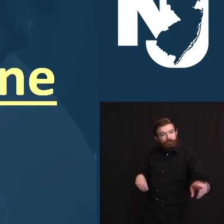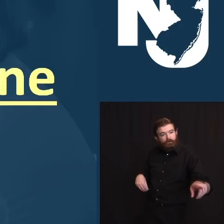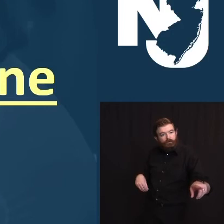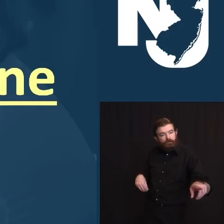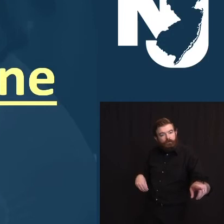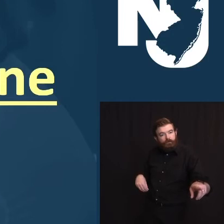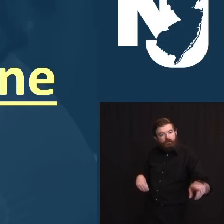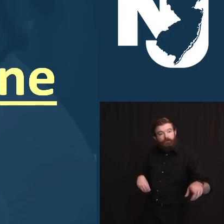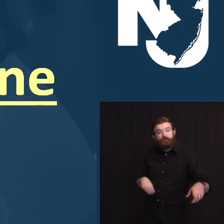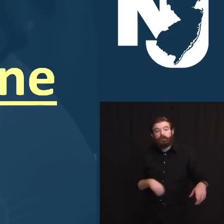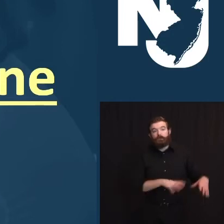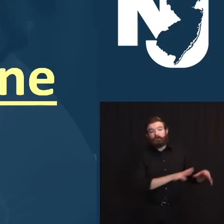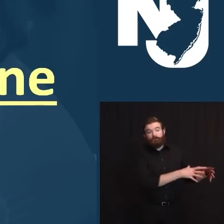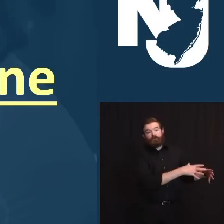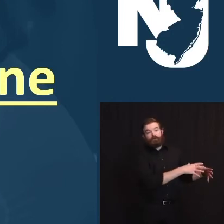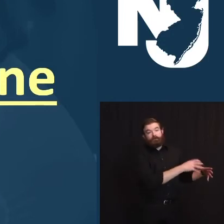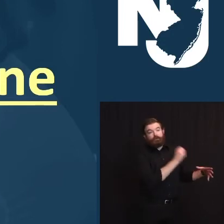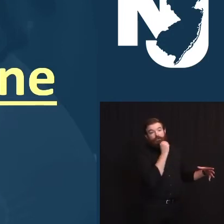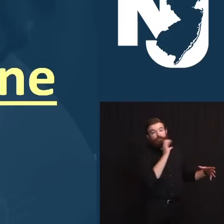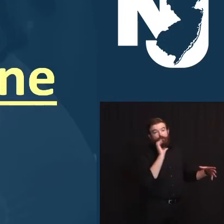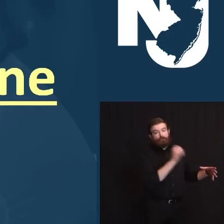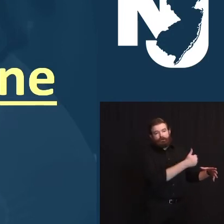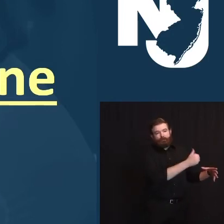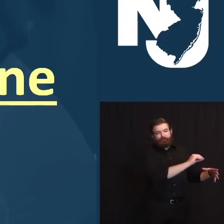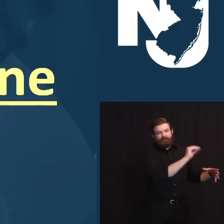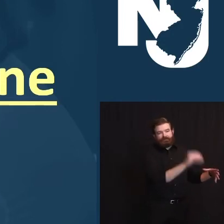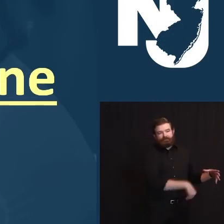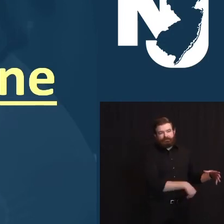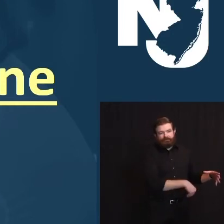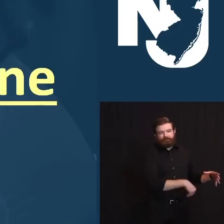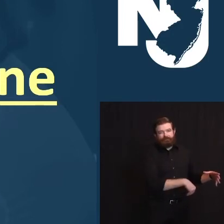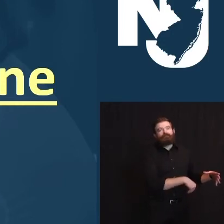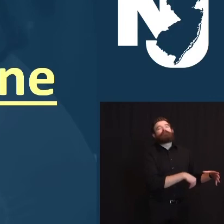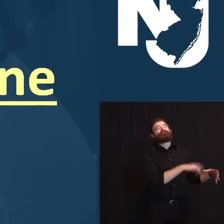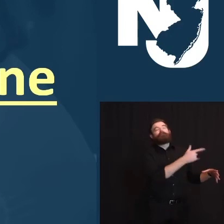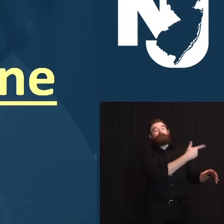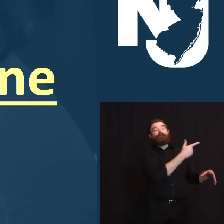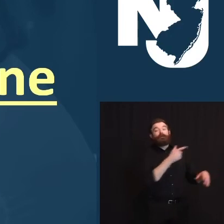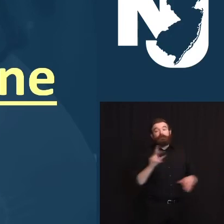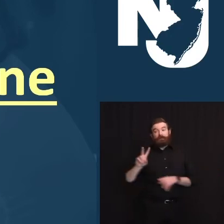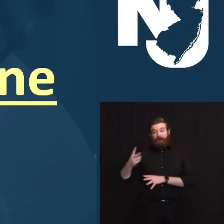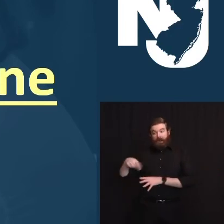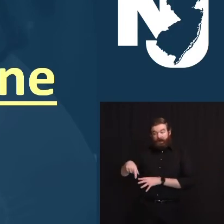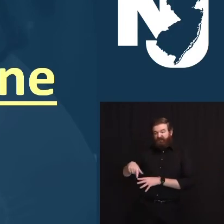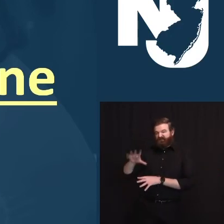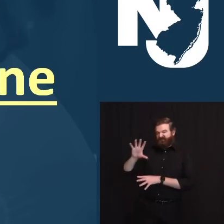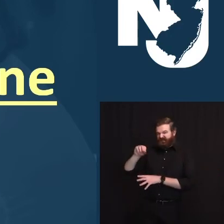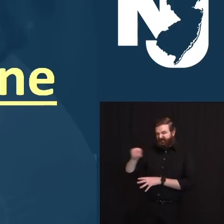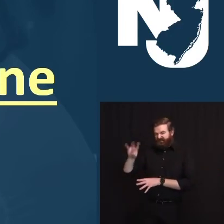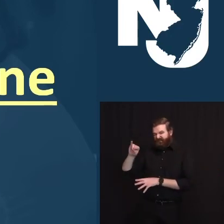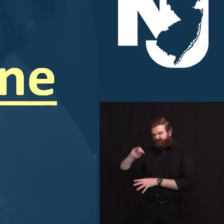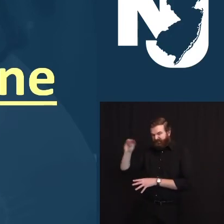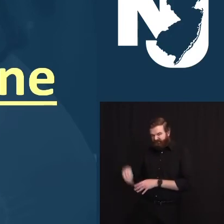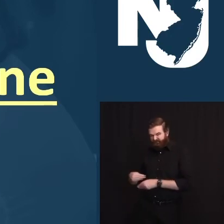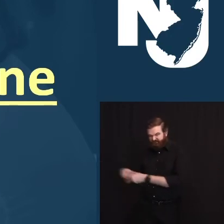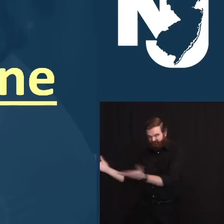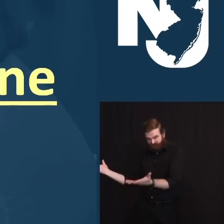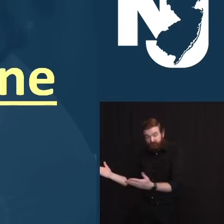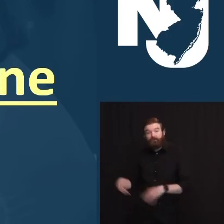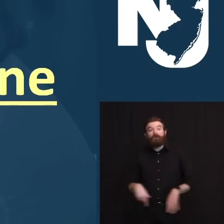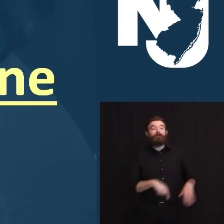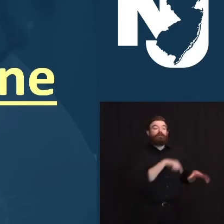federal program and our state-administered or overseen program, keep that in mind. We are working diligently to put out as many